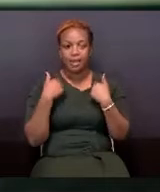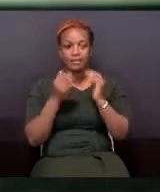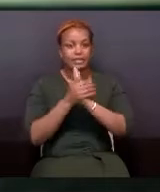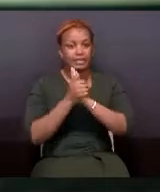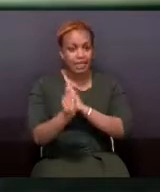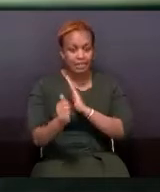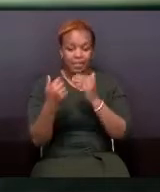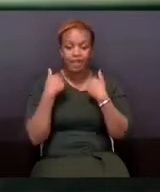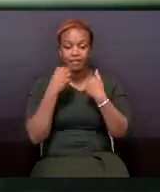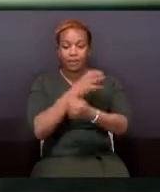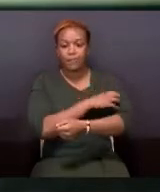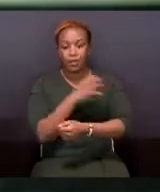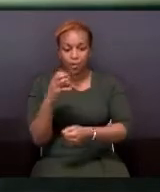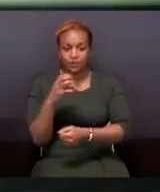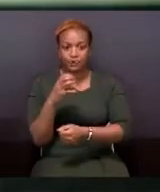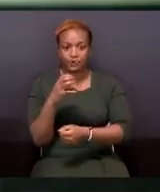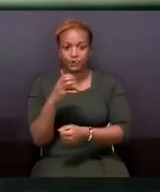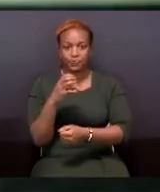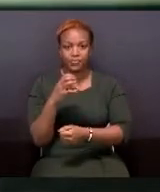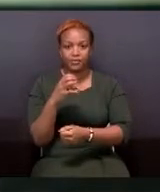the power, they have,